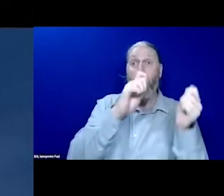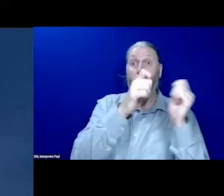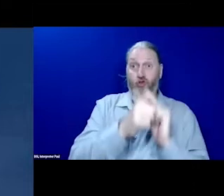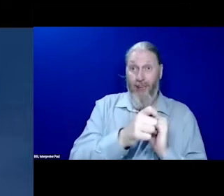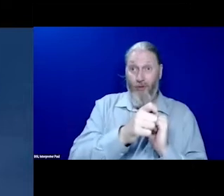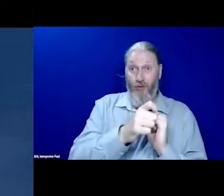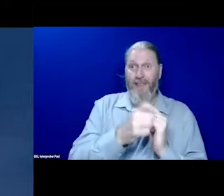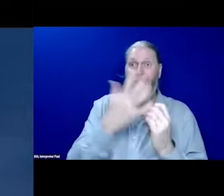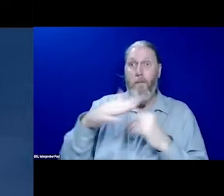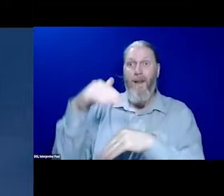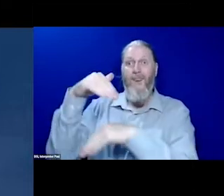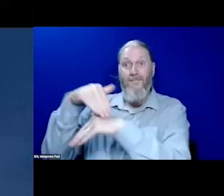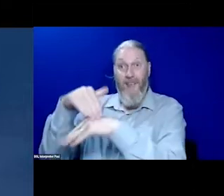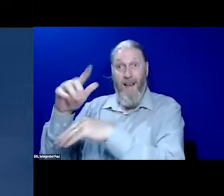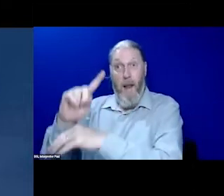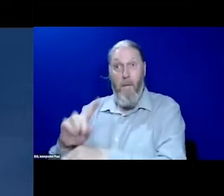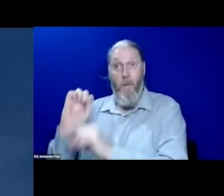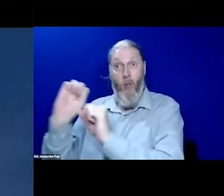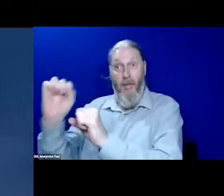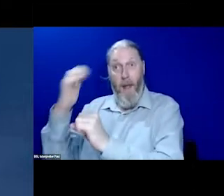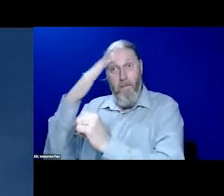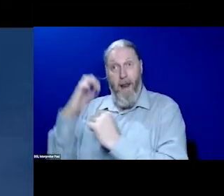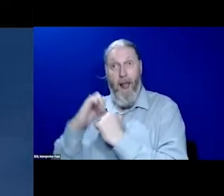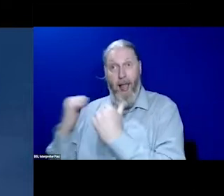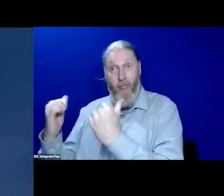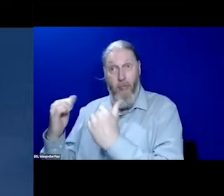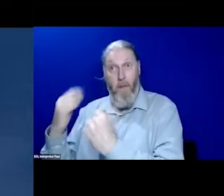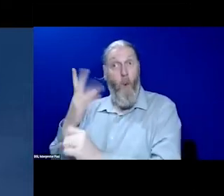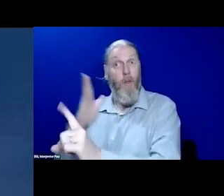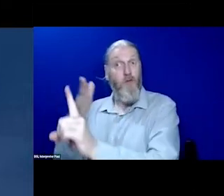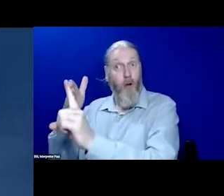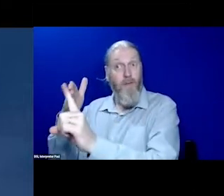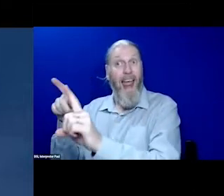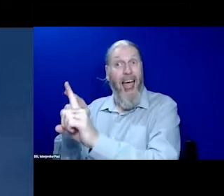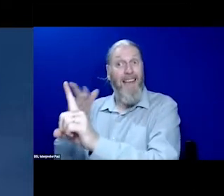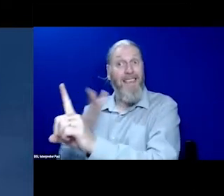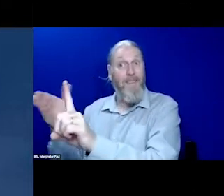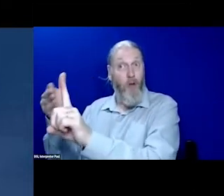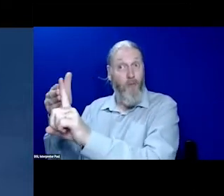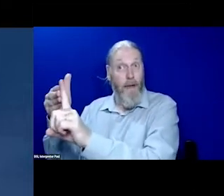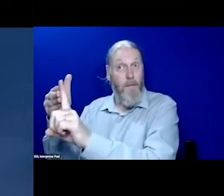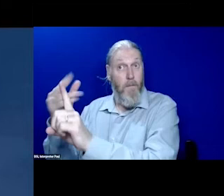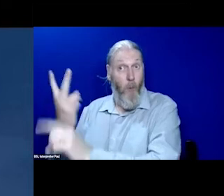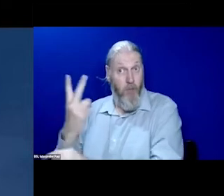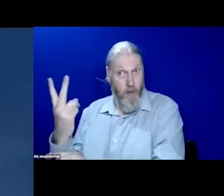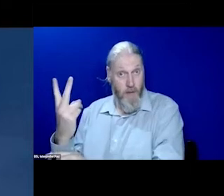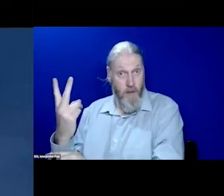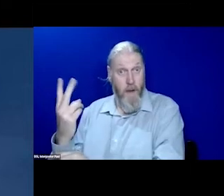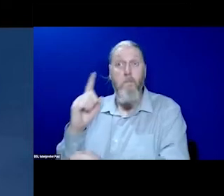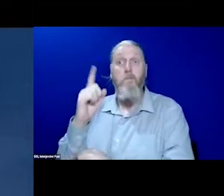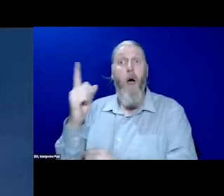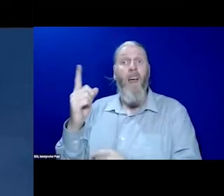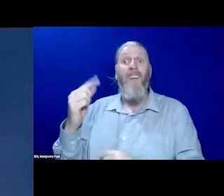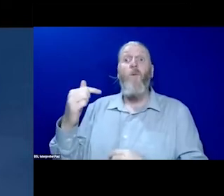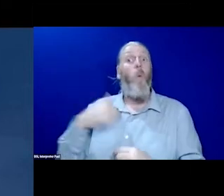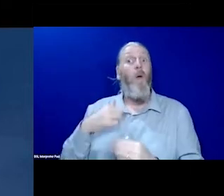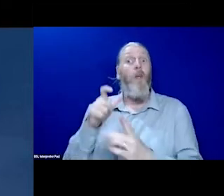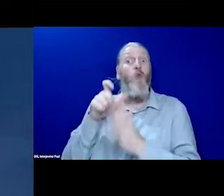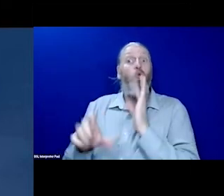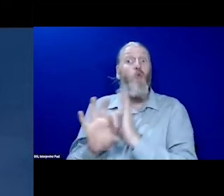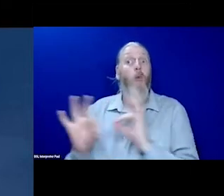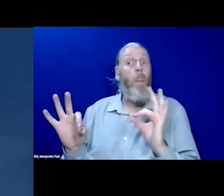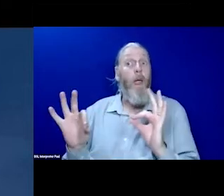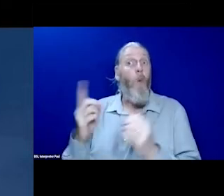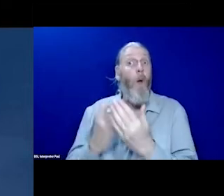accelerating mental health needs, both directly and indirectly. And this in turn, if we don't act, is